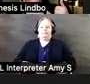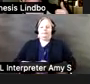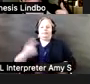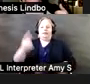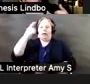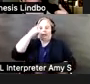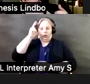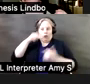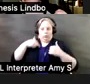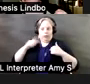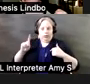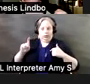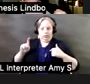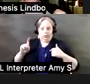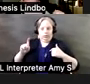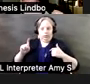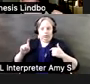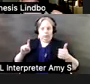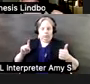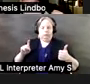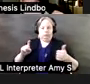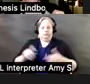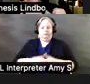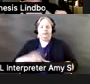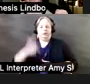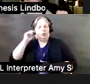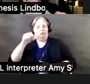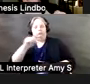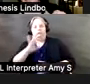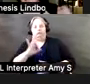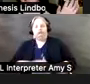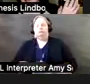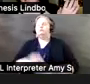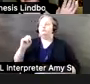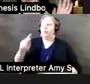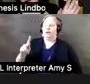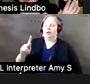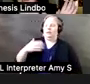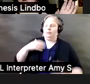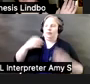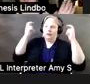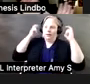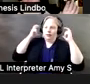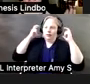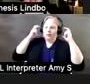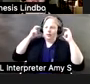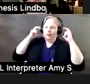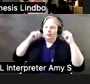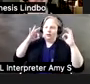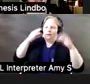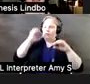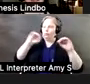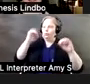Can you guys hear me? Yep, you're all good. Okay, because my headset powered down for no reason at